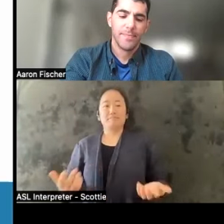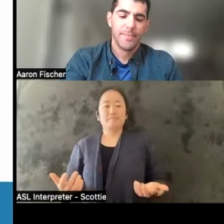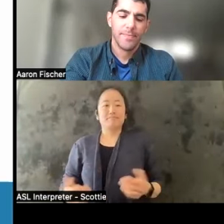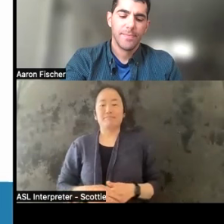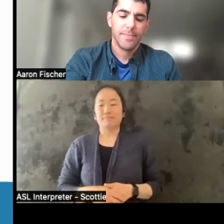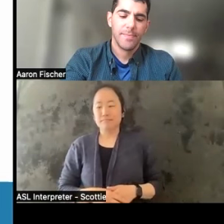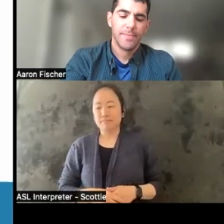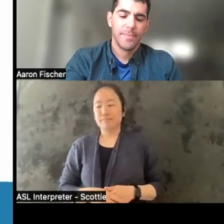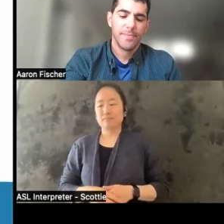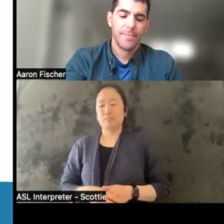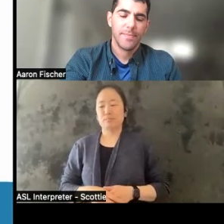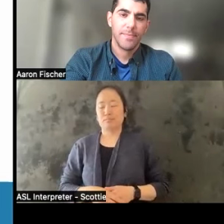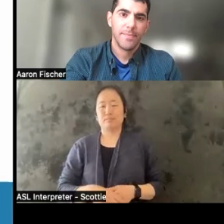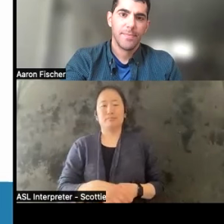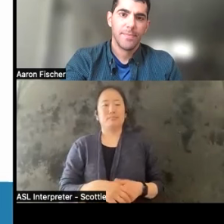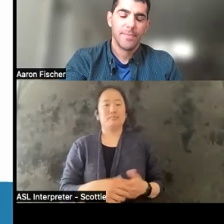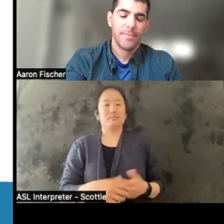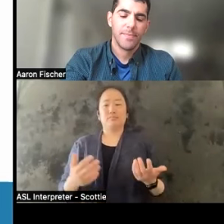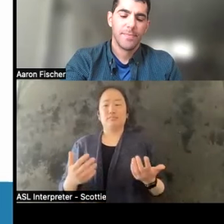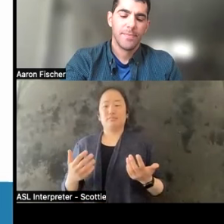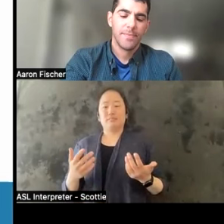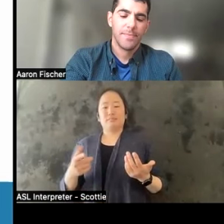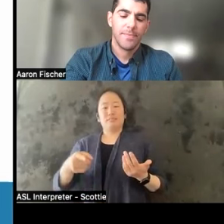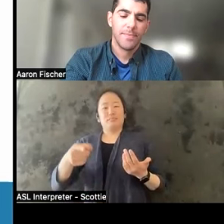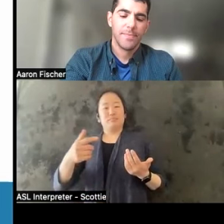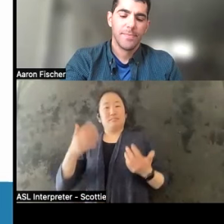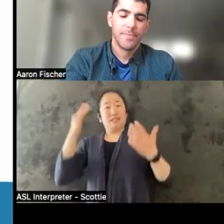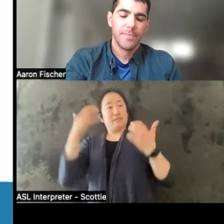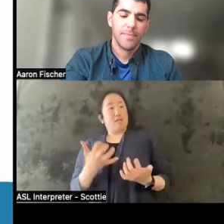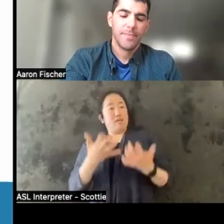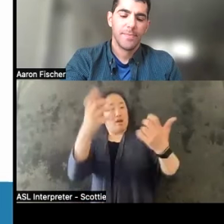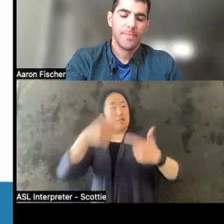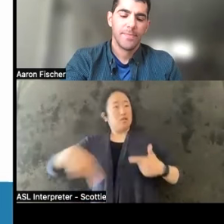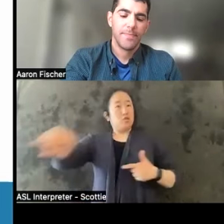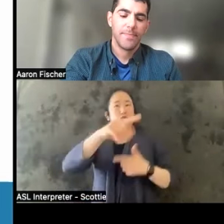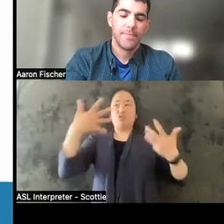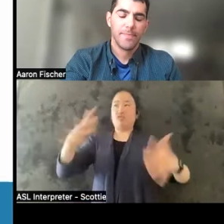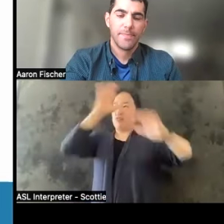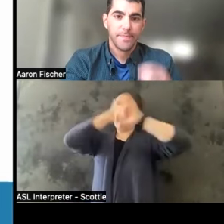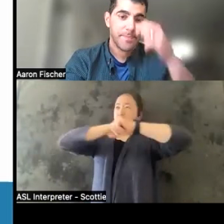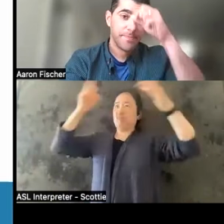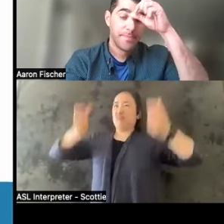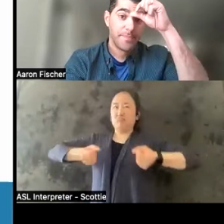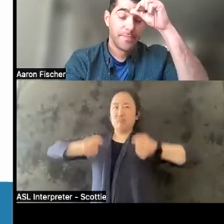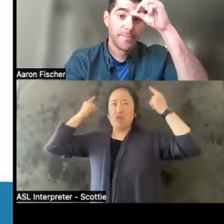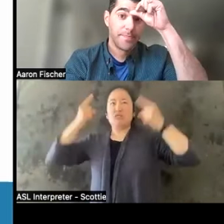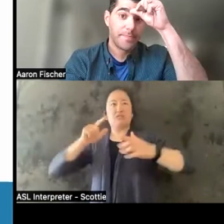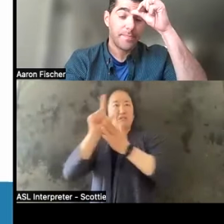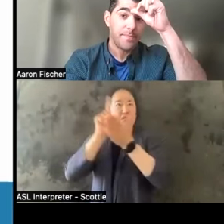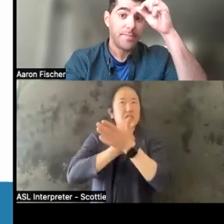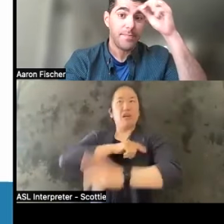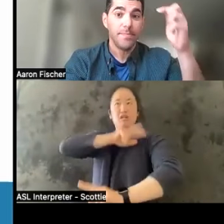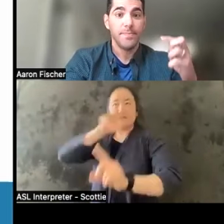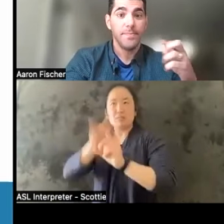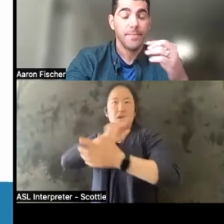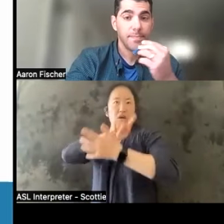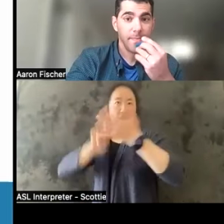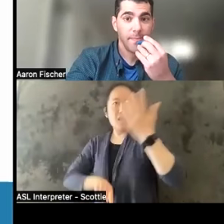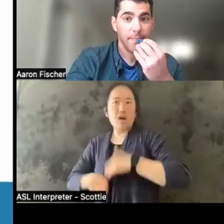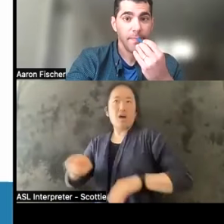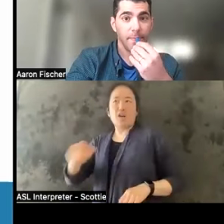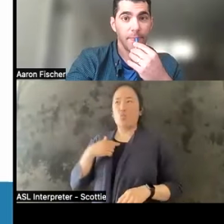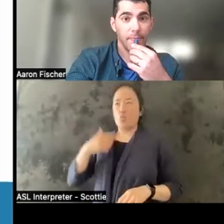I don't think we expect that everybody will have a full understanding of all the laws and all the things they apply, but I'm going to go through some of the main